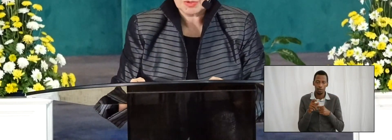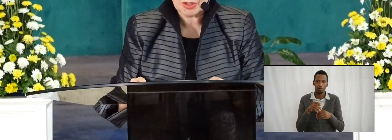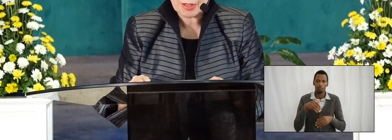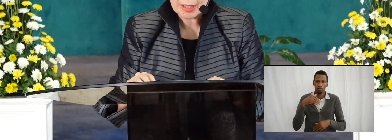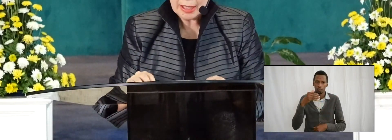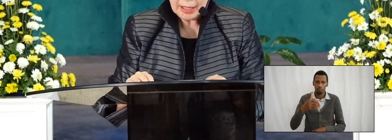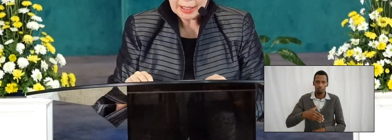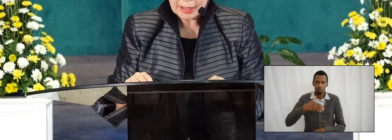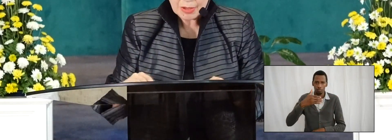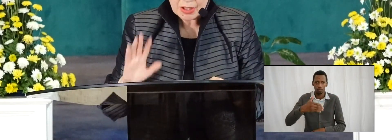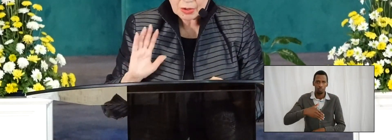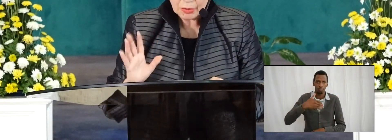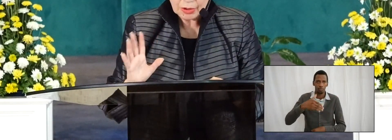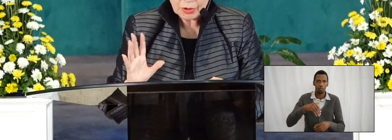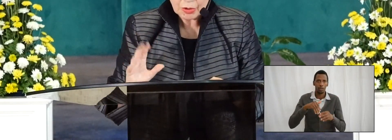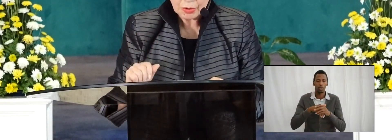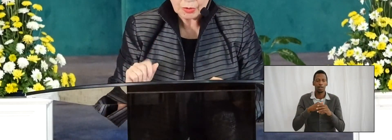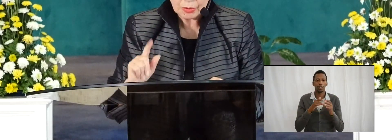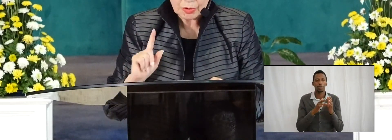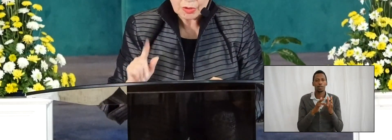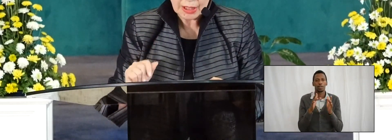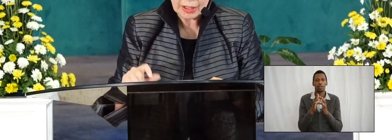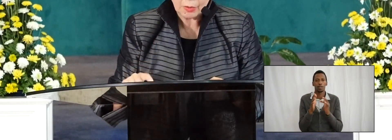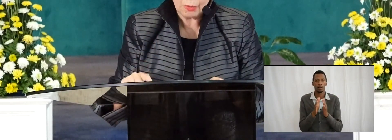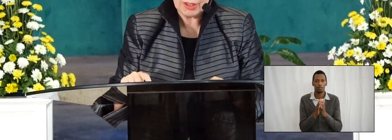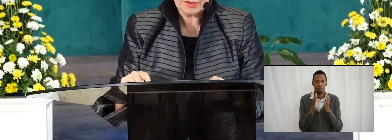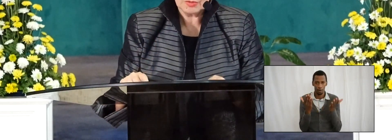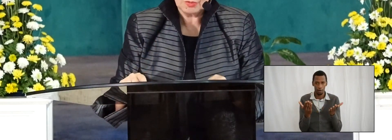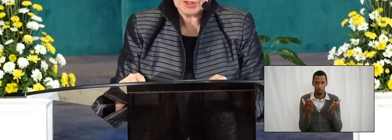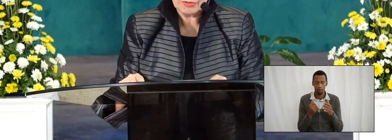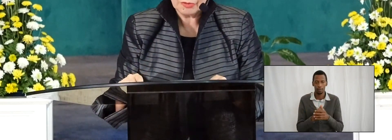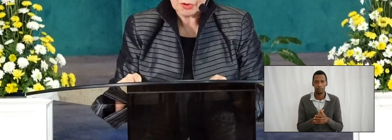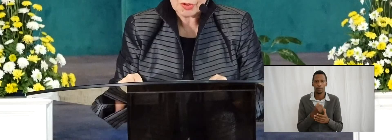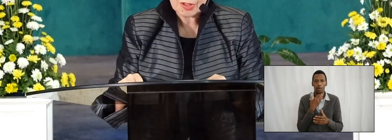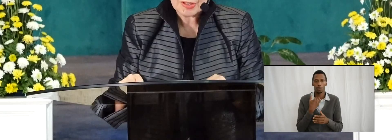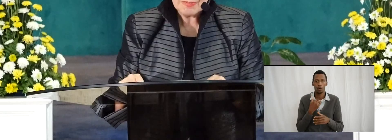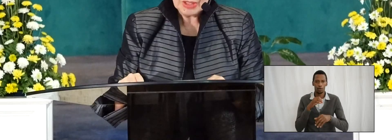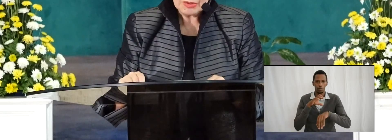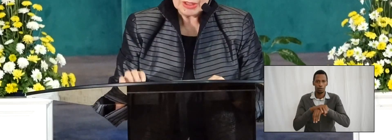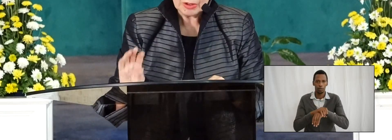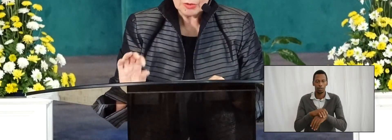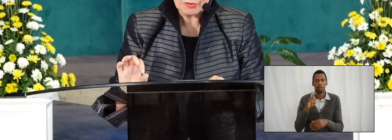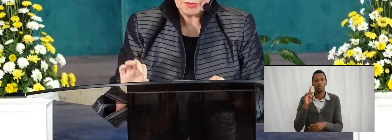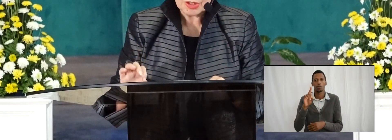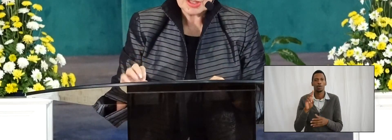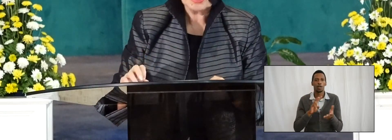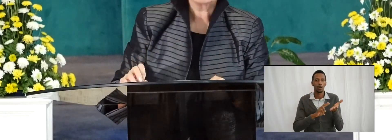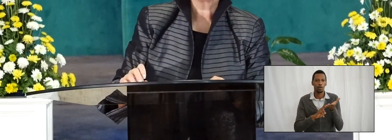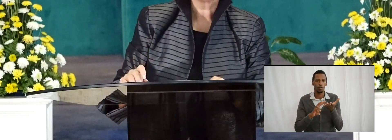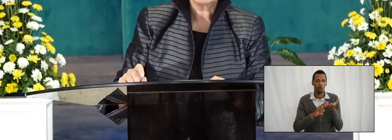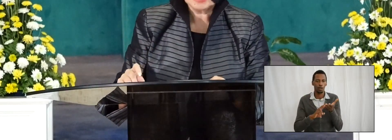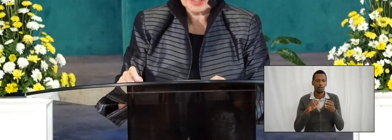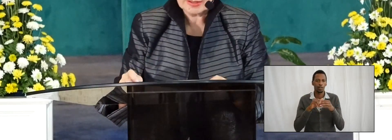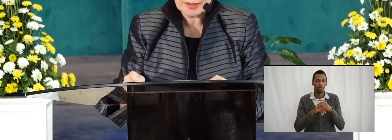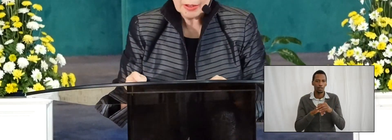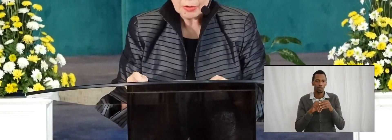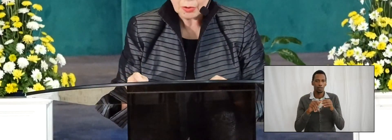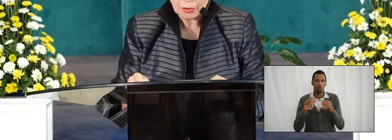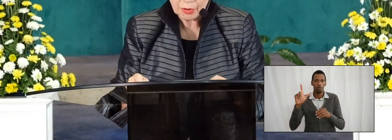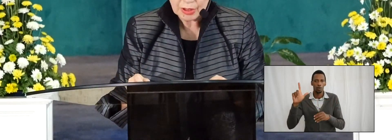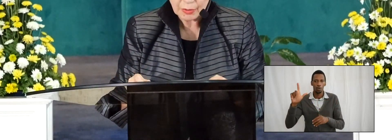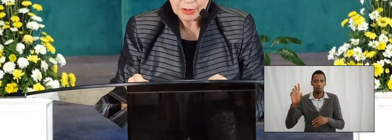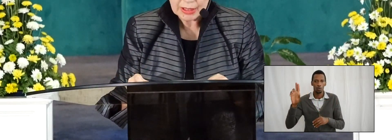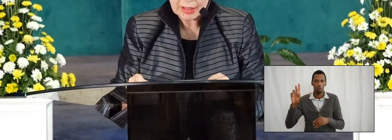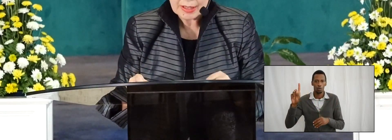in the scriptures. And I'm just going to take one verse in Luke 14:28